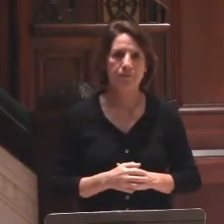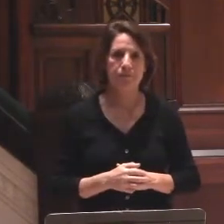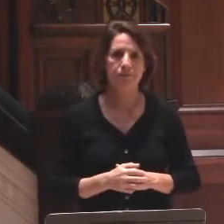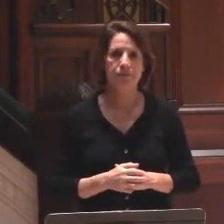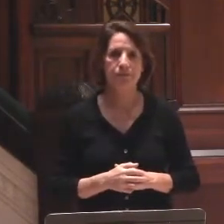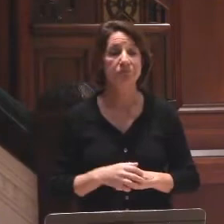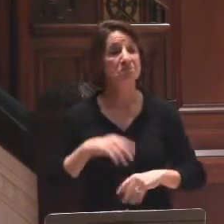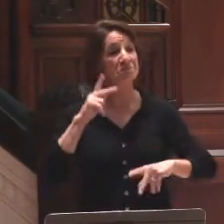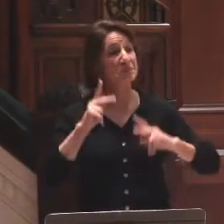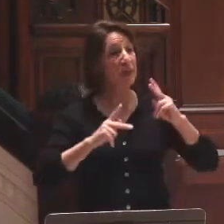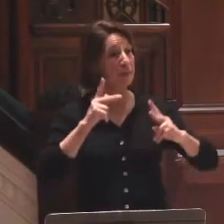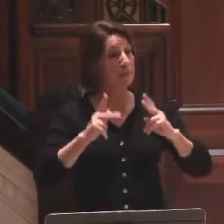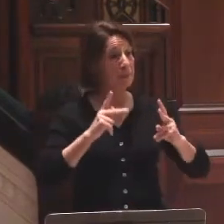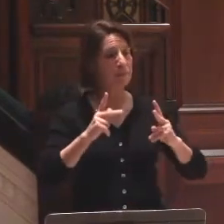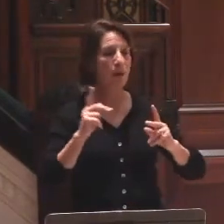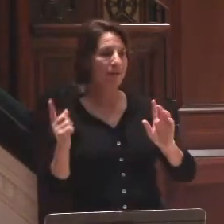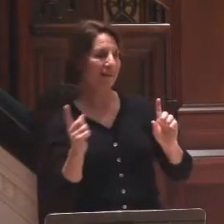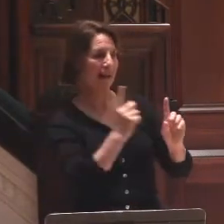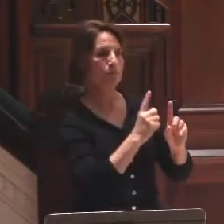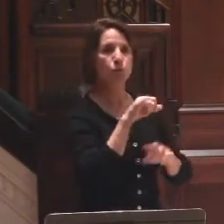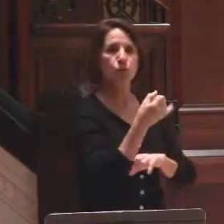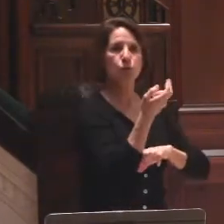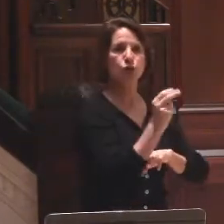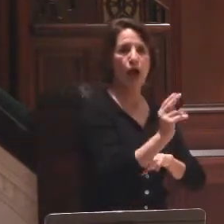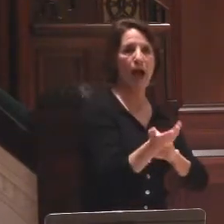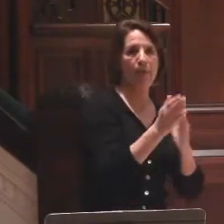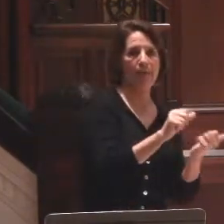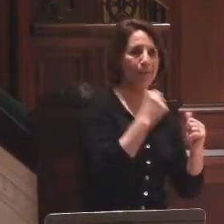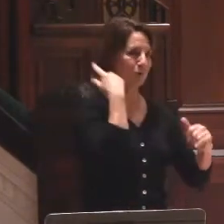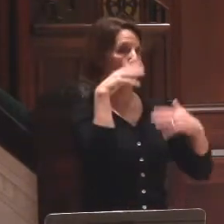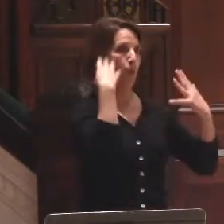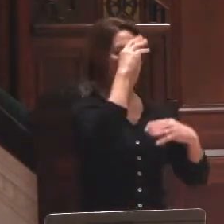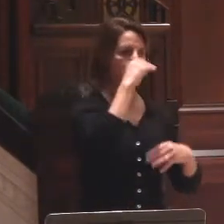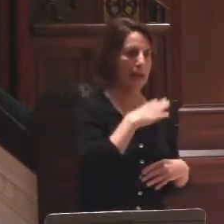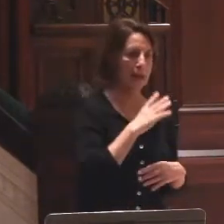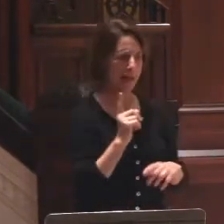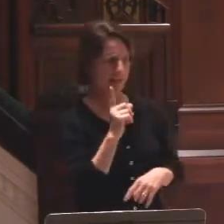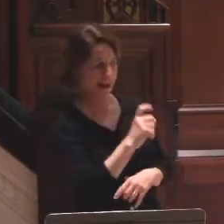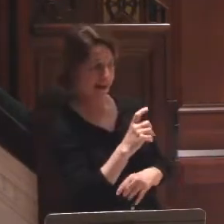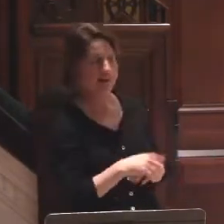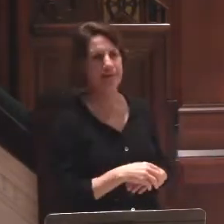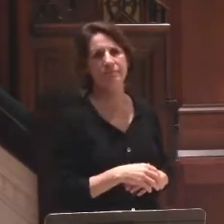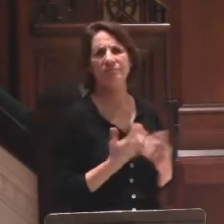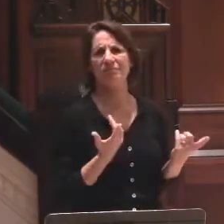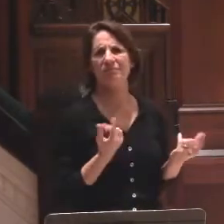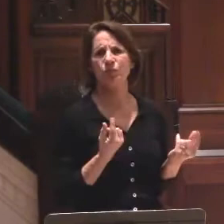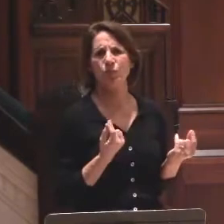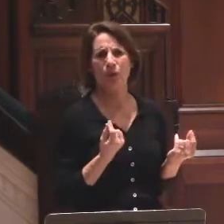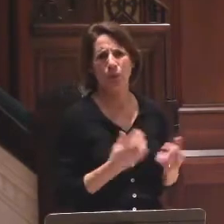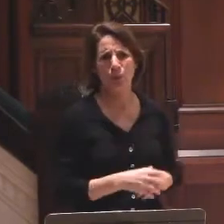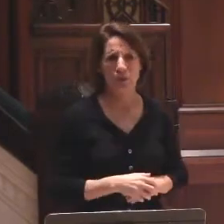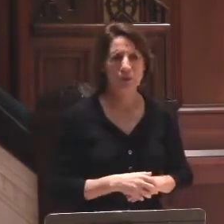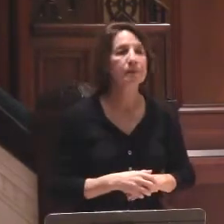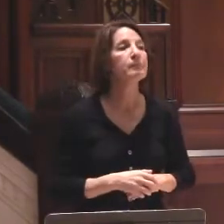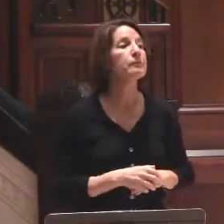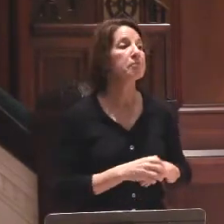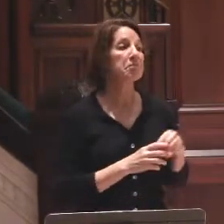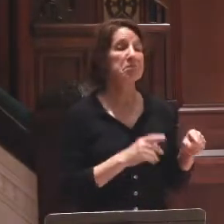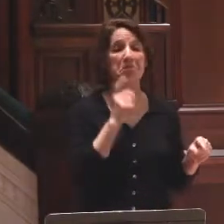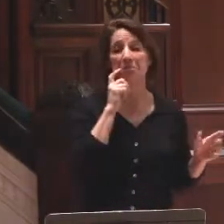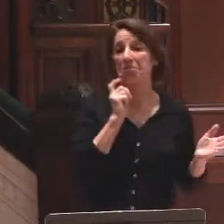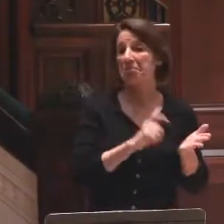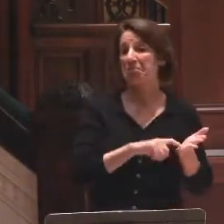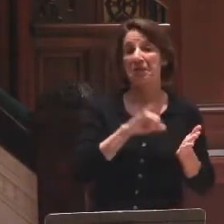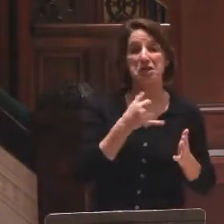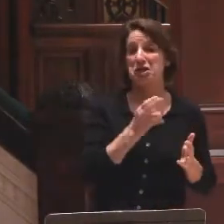People came to this wild man, John the Baptist, and they asked the question, what are we to do? Notice John doesn't